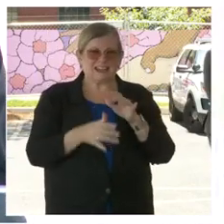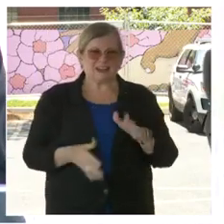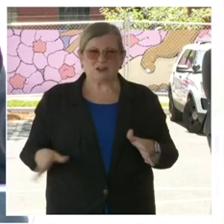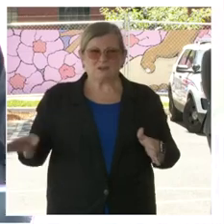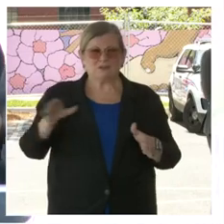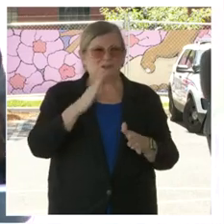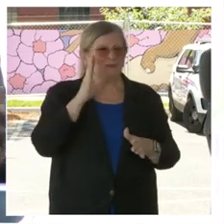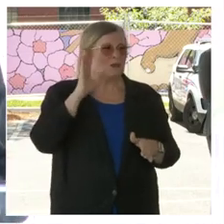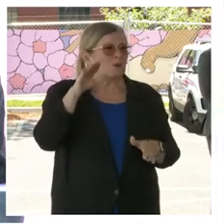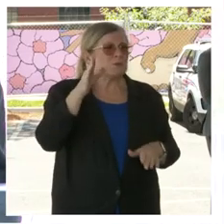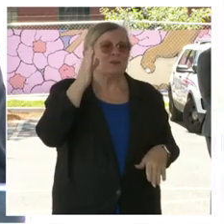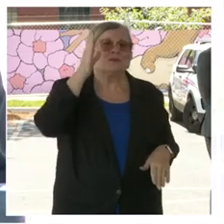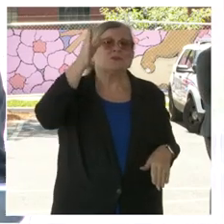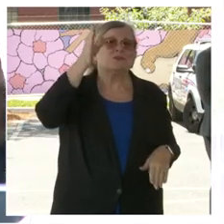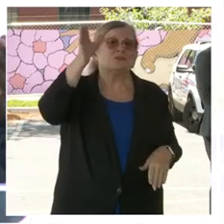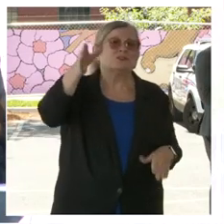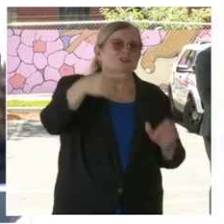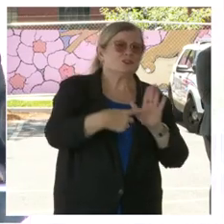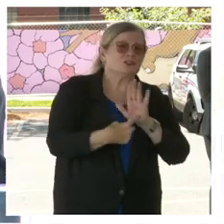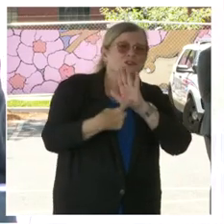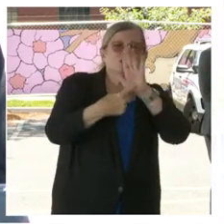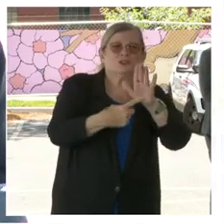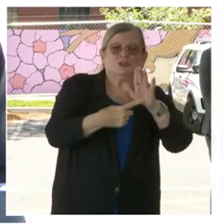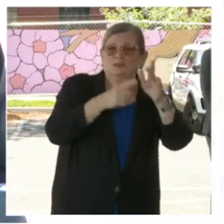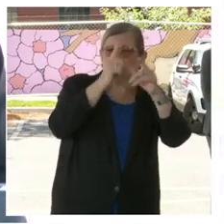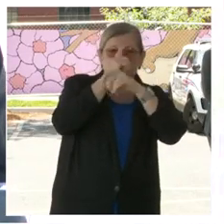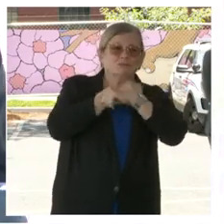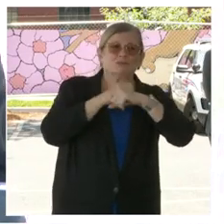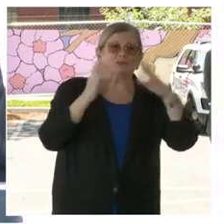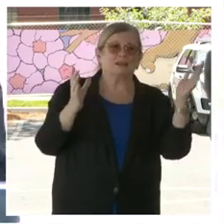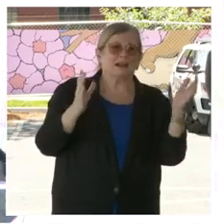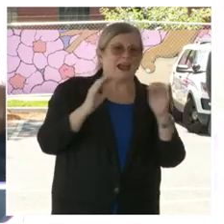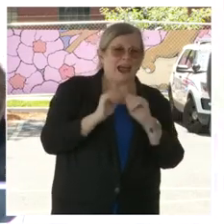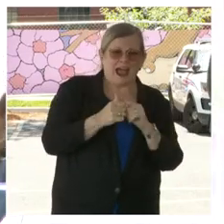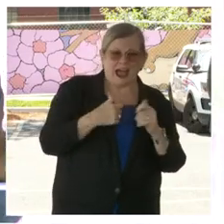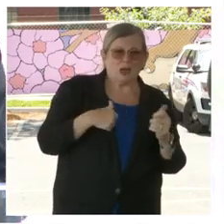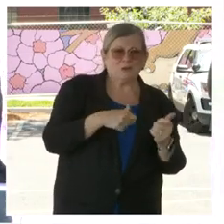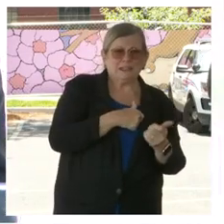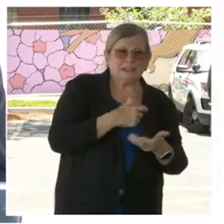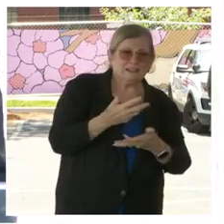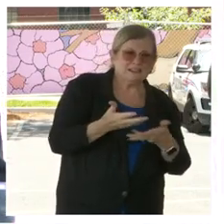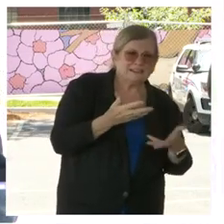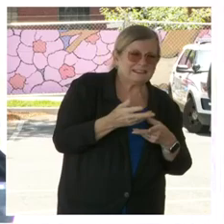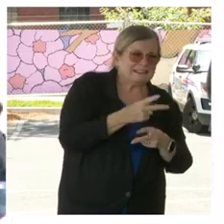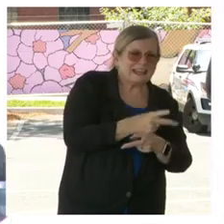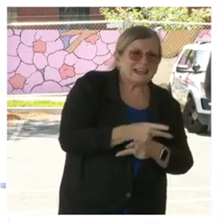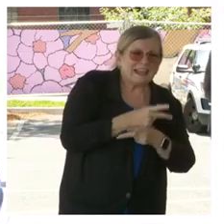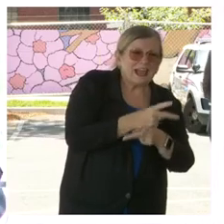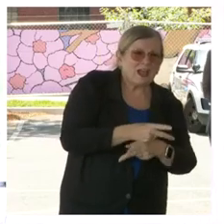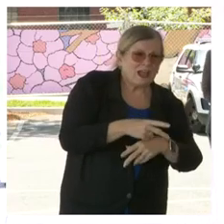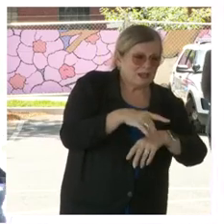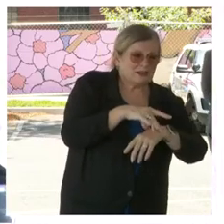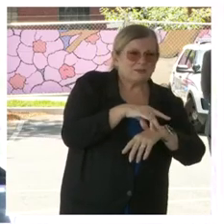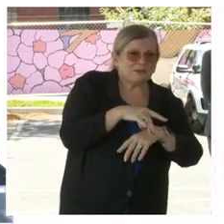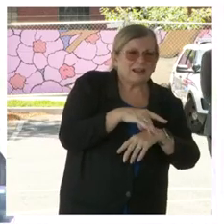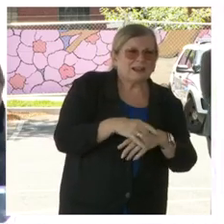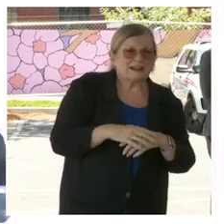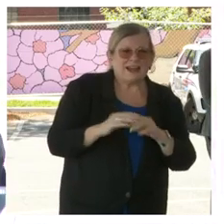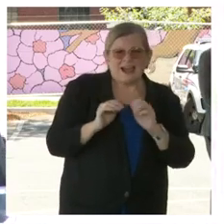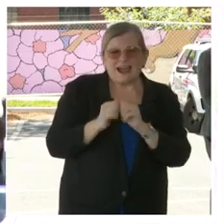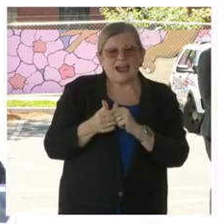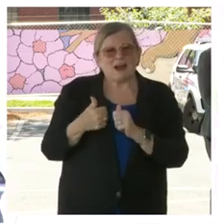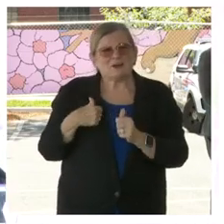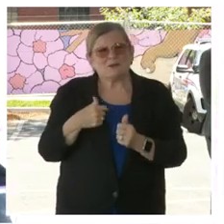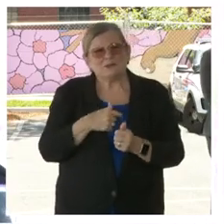about the resources, how we are stewards of our planet, how we use modularity, how we create great quality